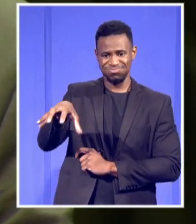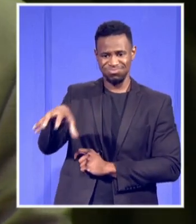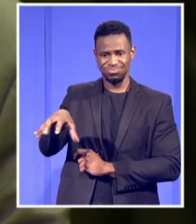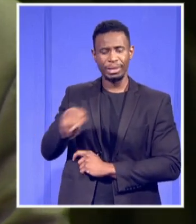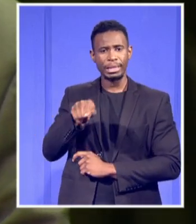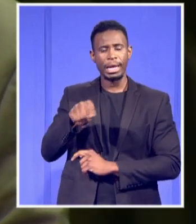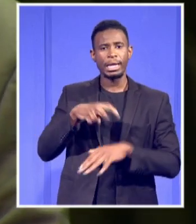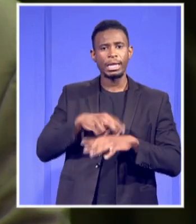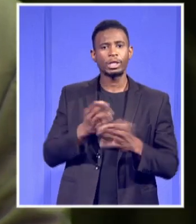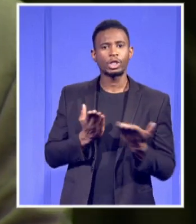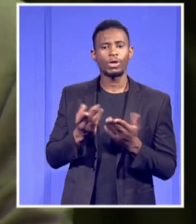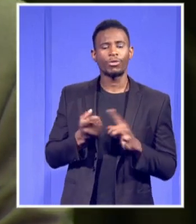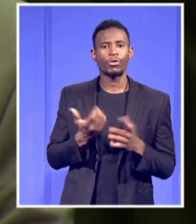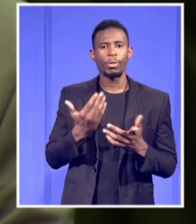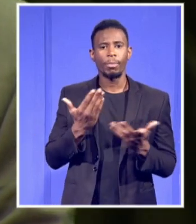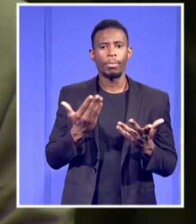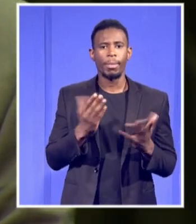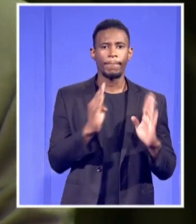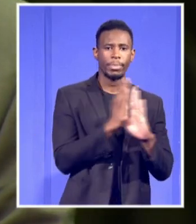from the community themselves?